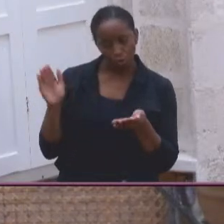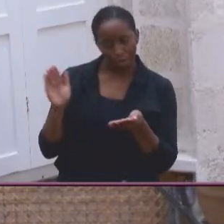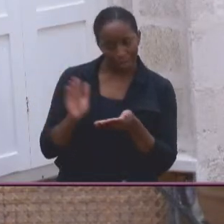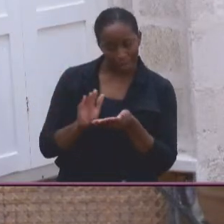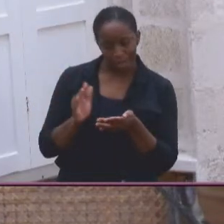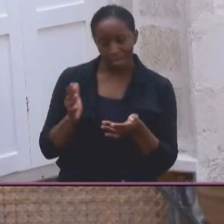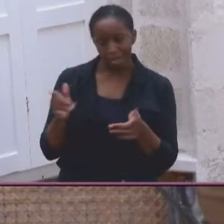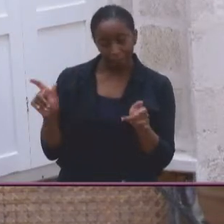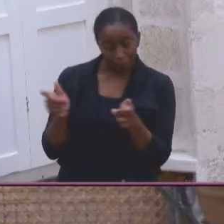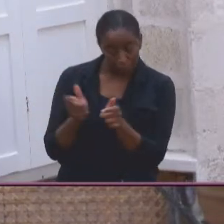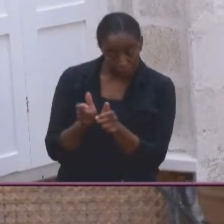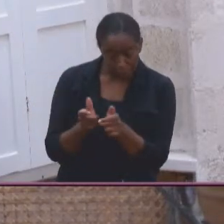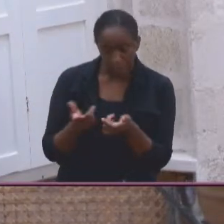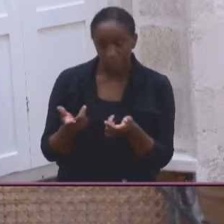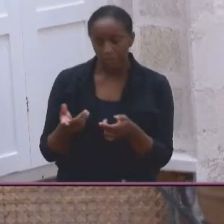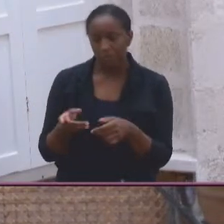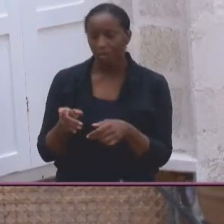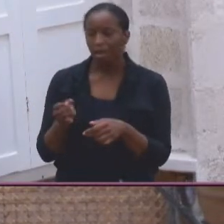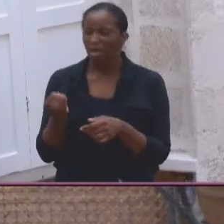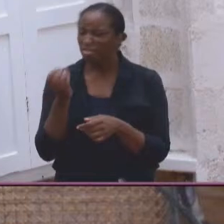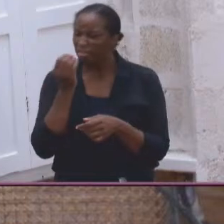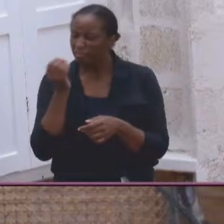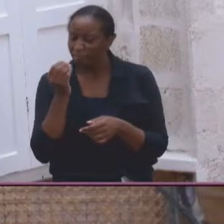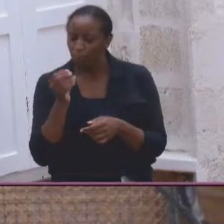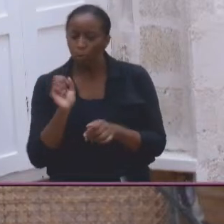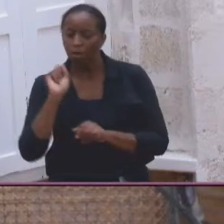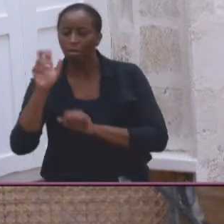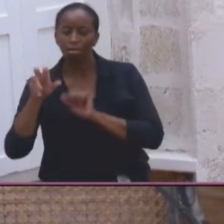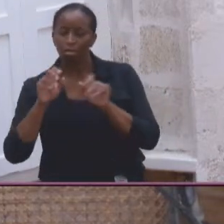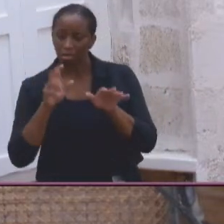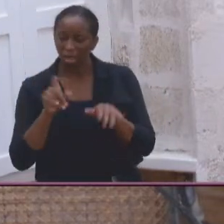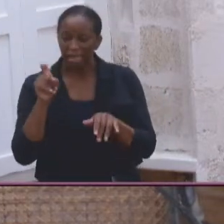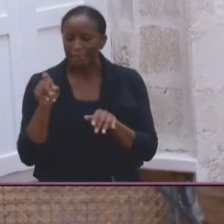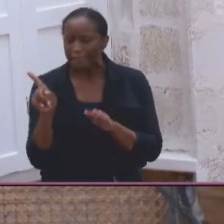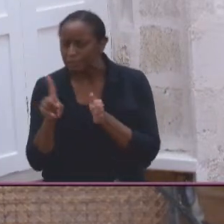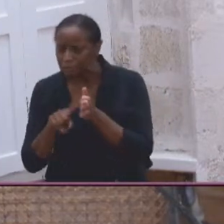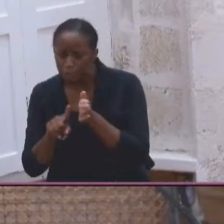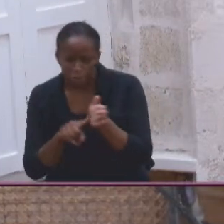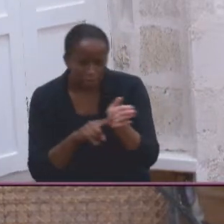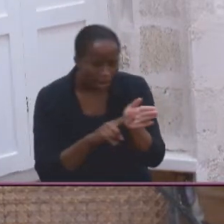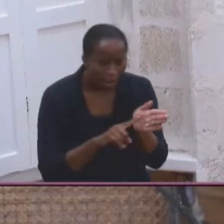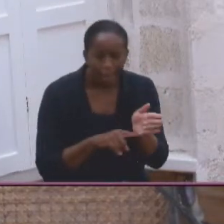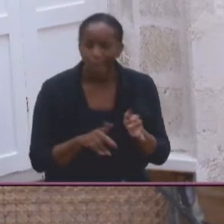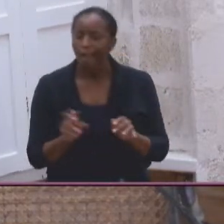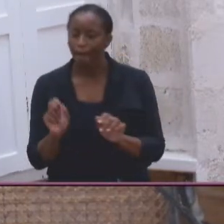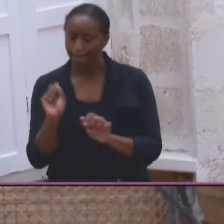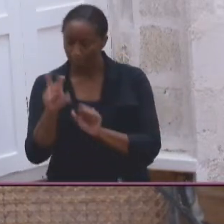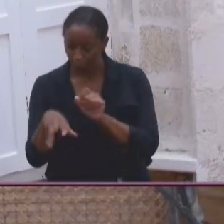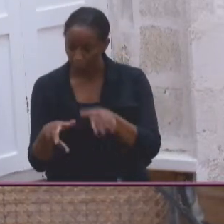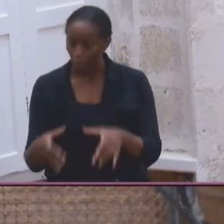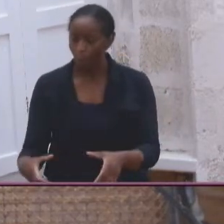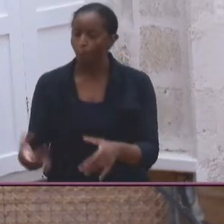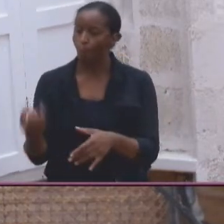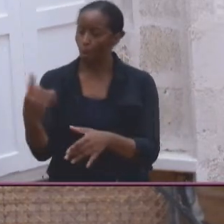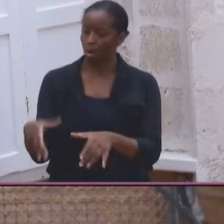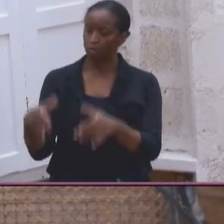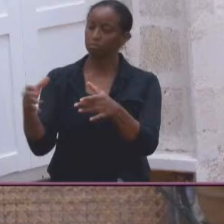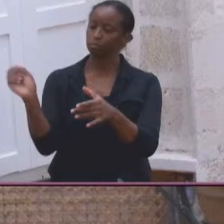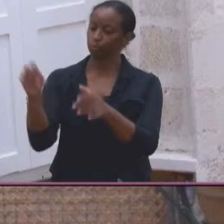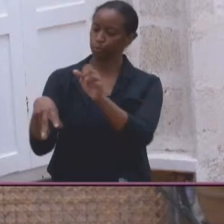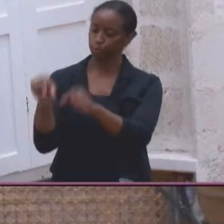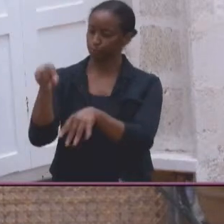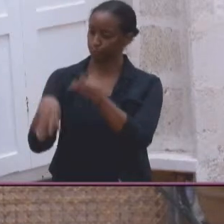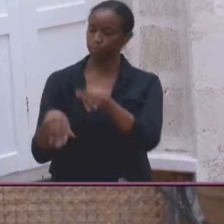need to pay certain more attention to the way how the children dispose of waste. So these